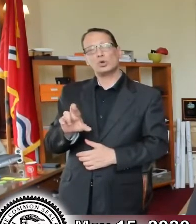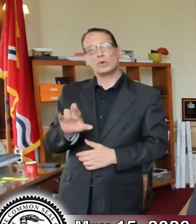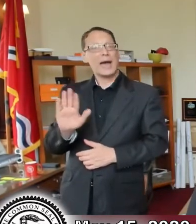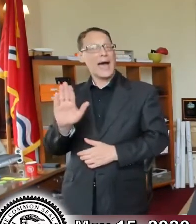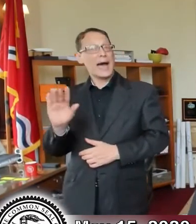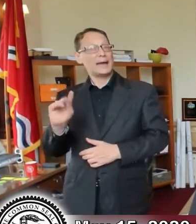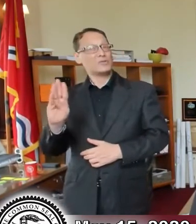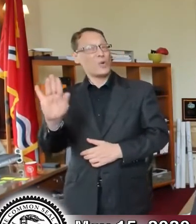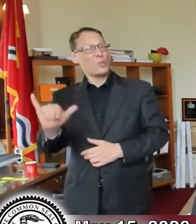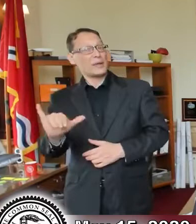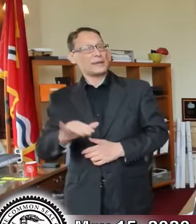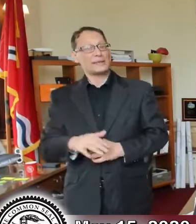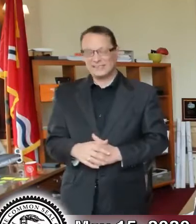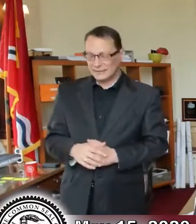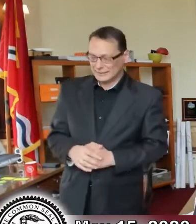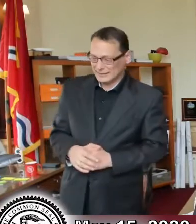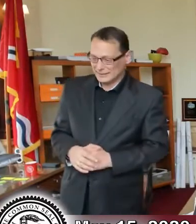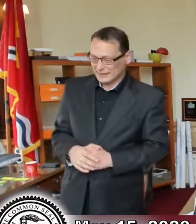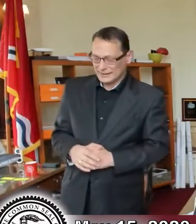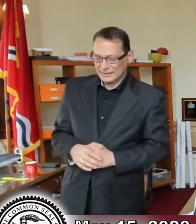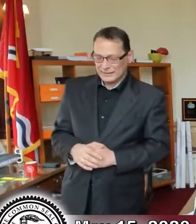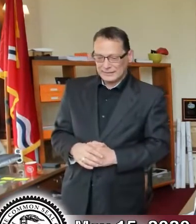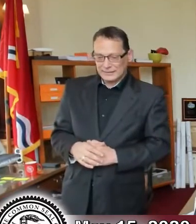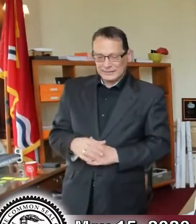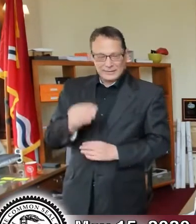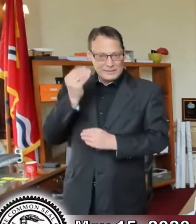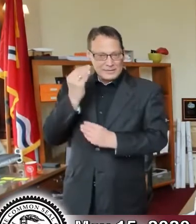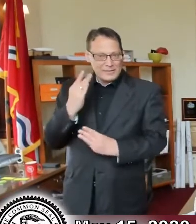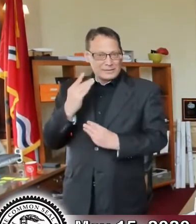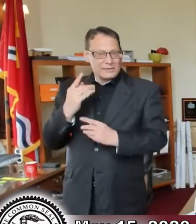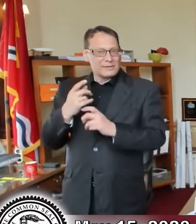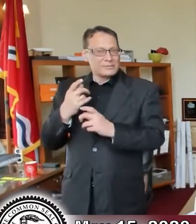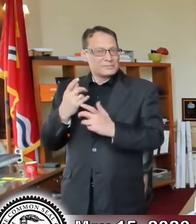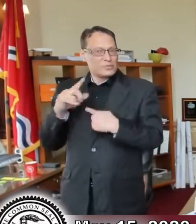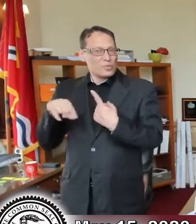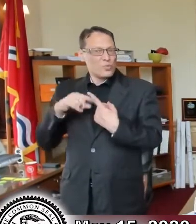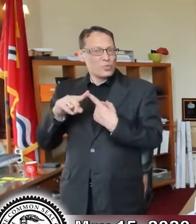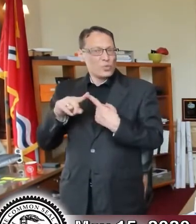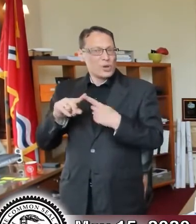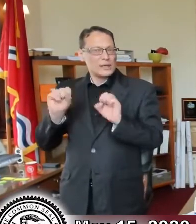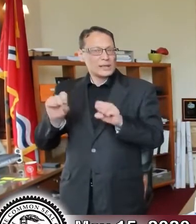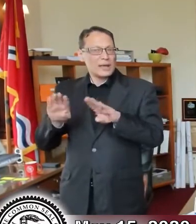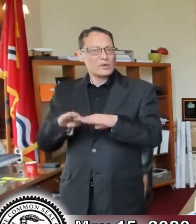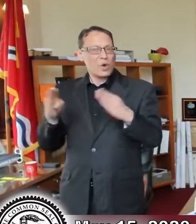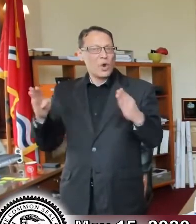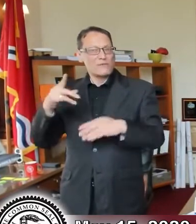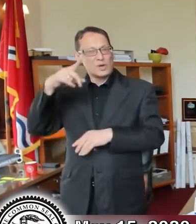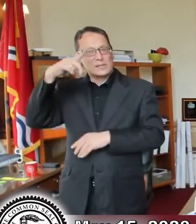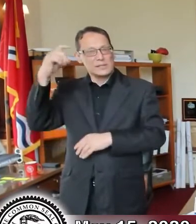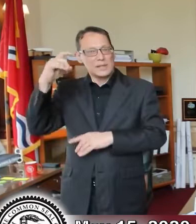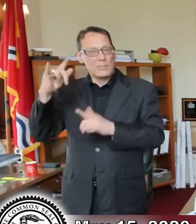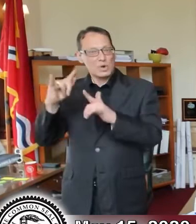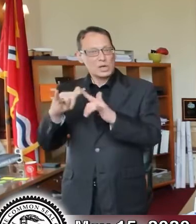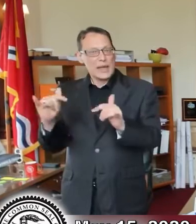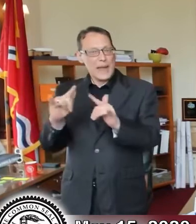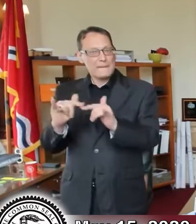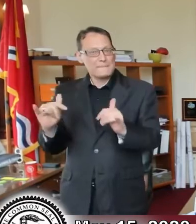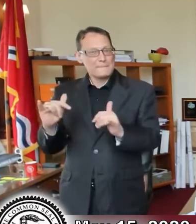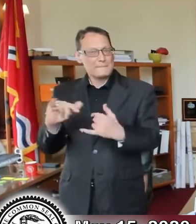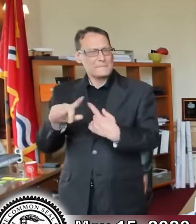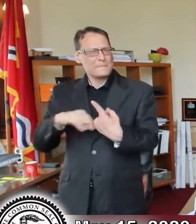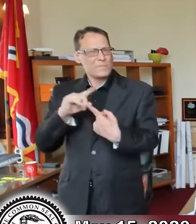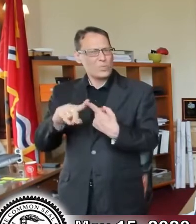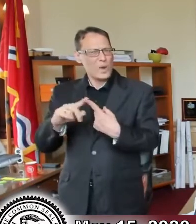Hi, Toby. Her question is there an update yet from the city on when we can offer summer camp yet? And when will that information